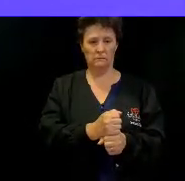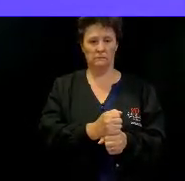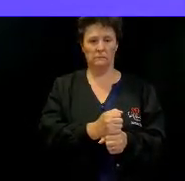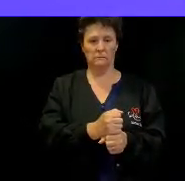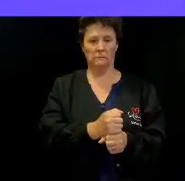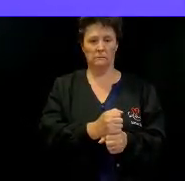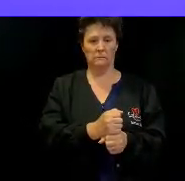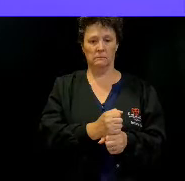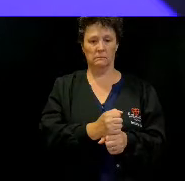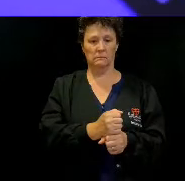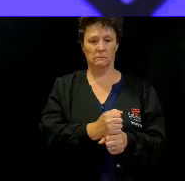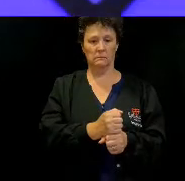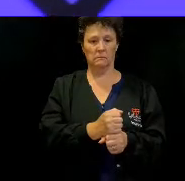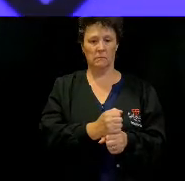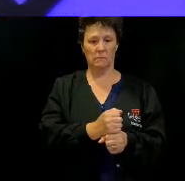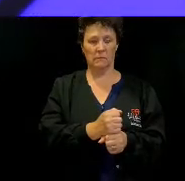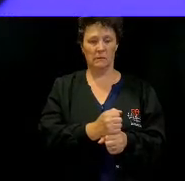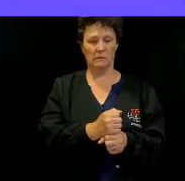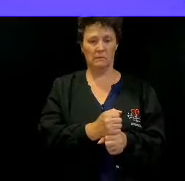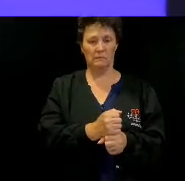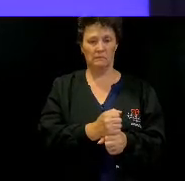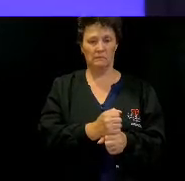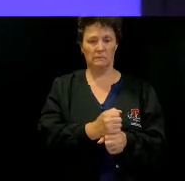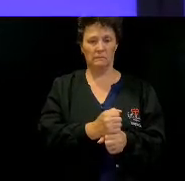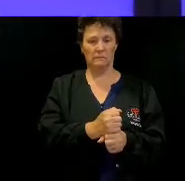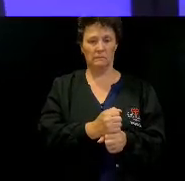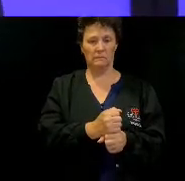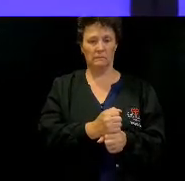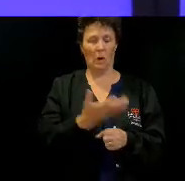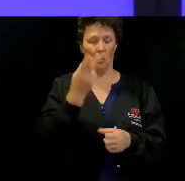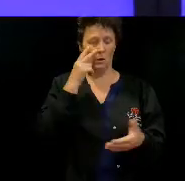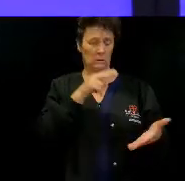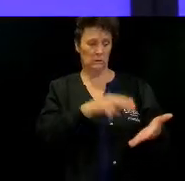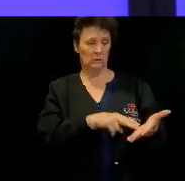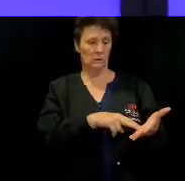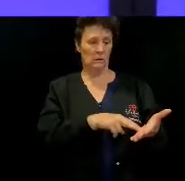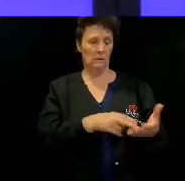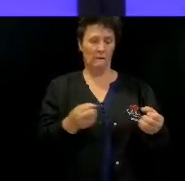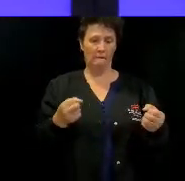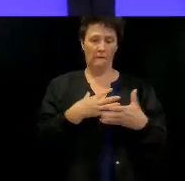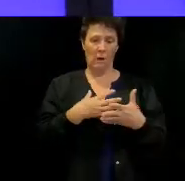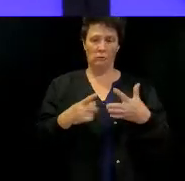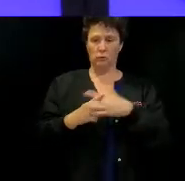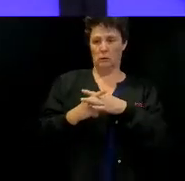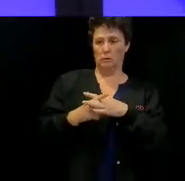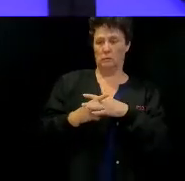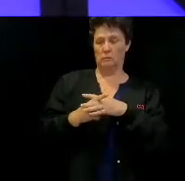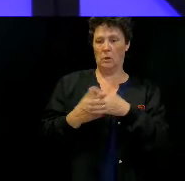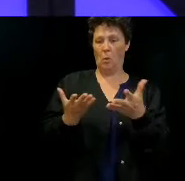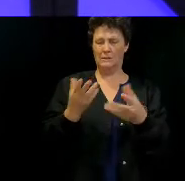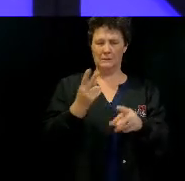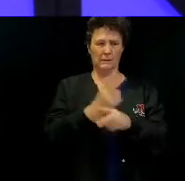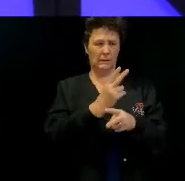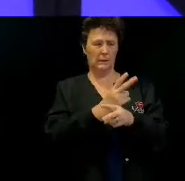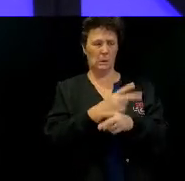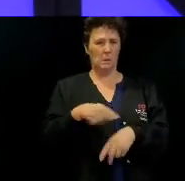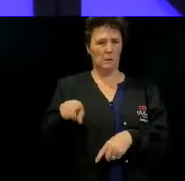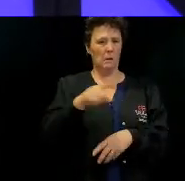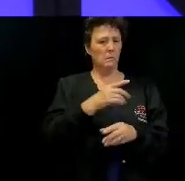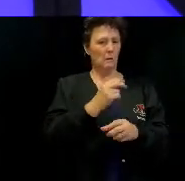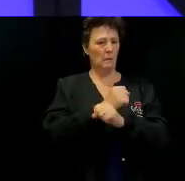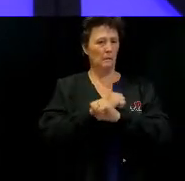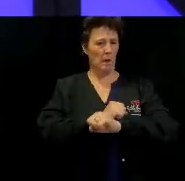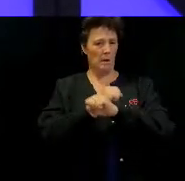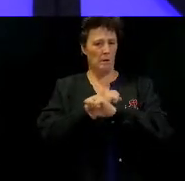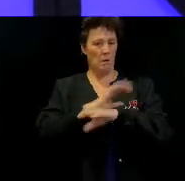We could go a long time into that. So I want you to see here, when fear shows up, it's coming to take you in bondage. And all the